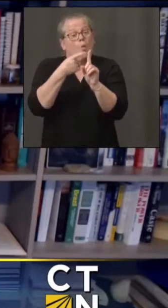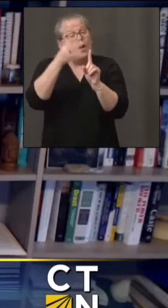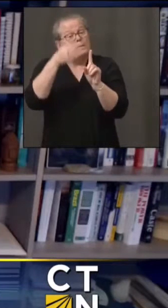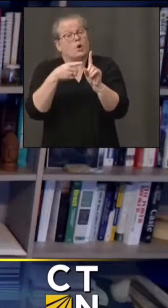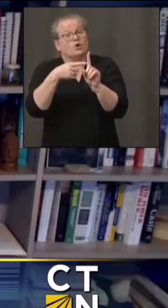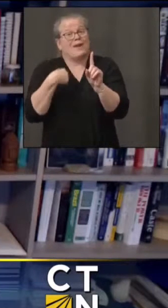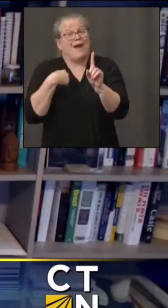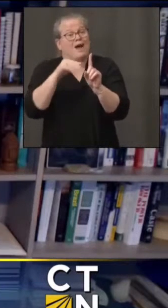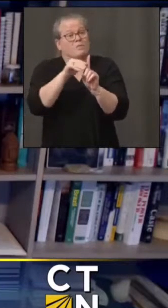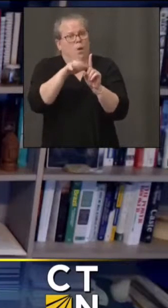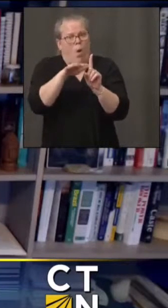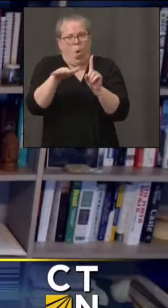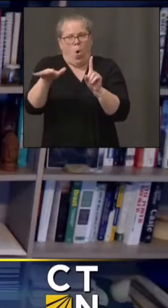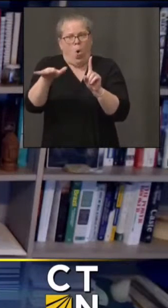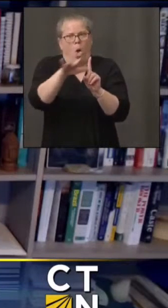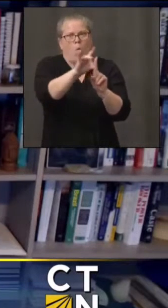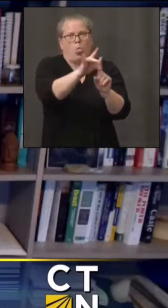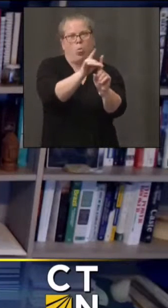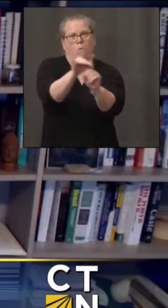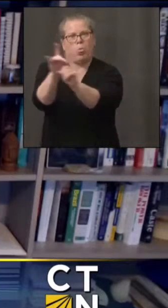much higher than if you had a smaller gathering.